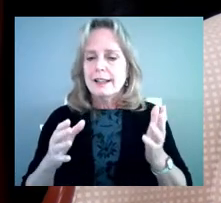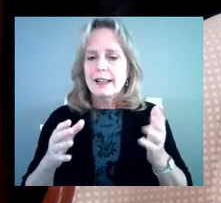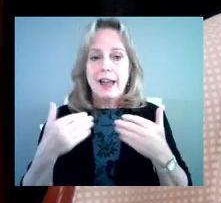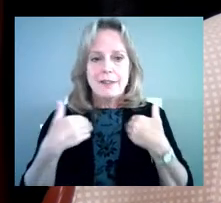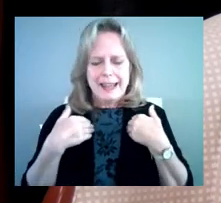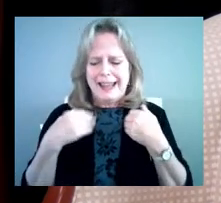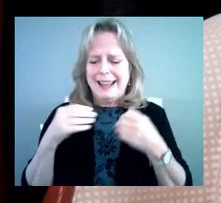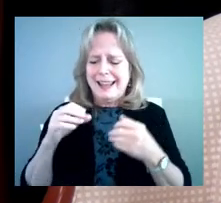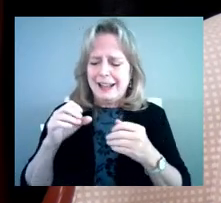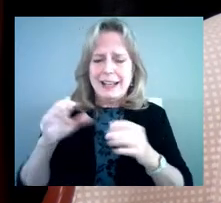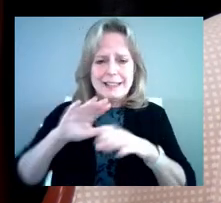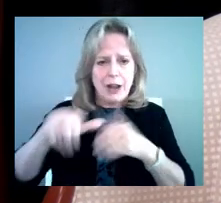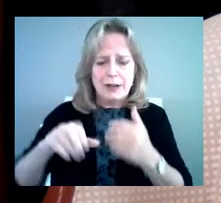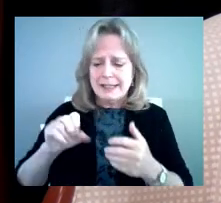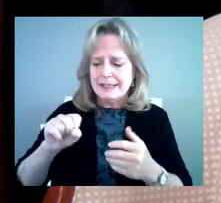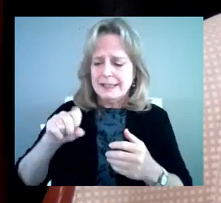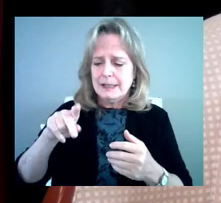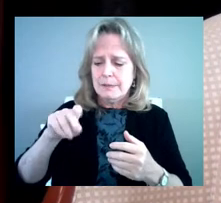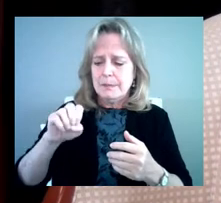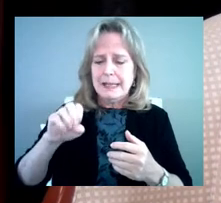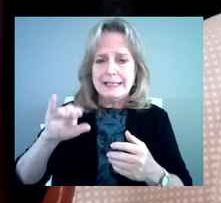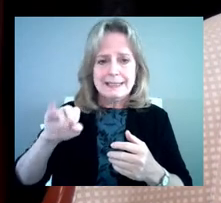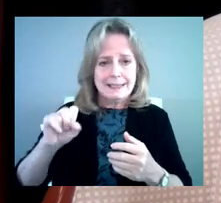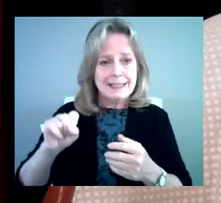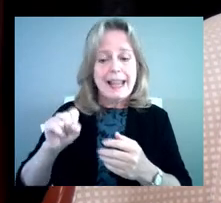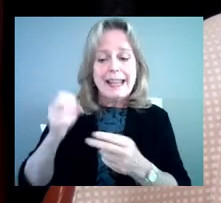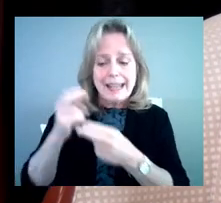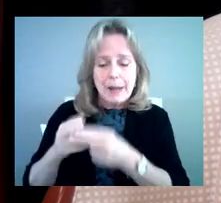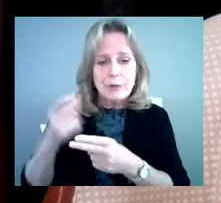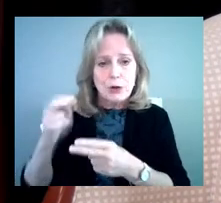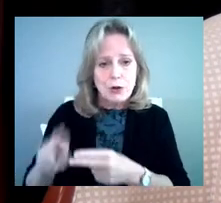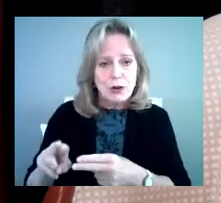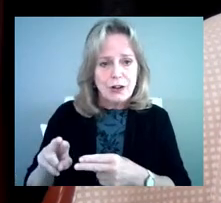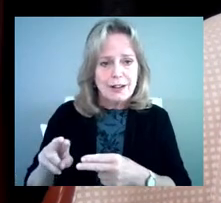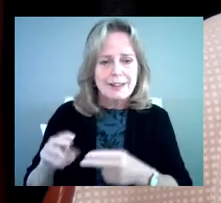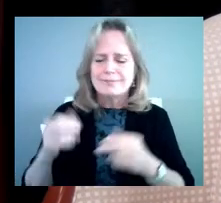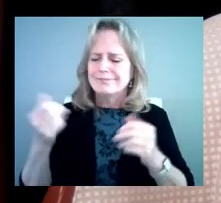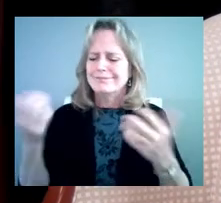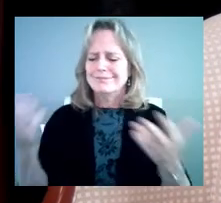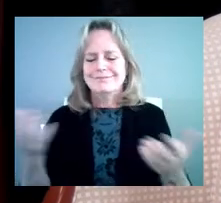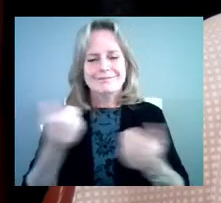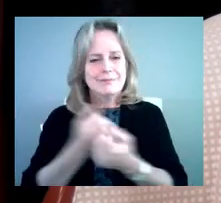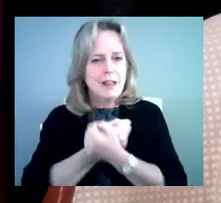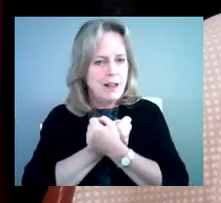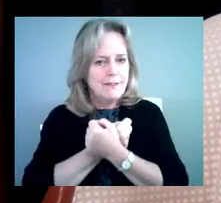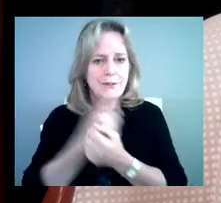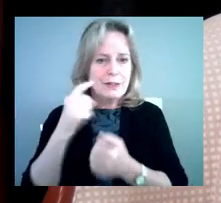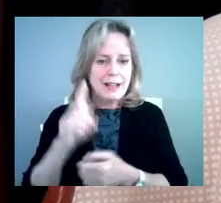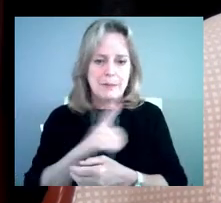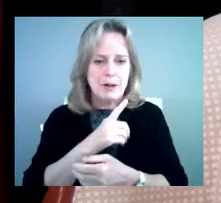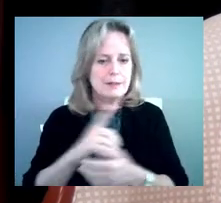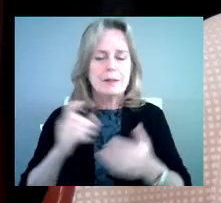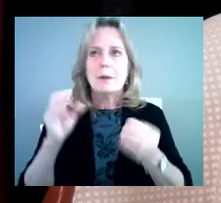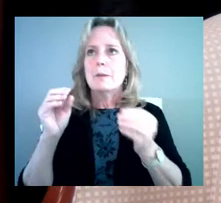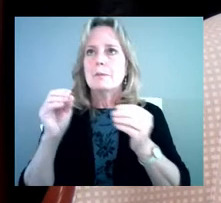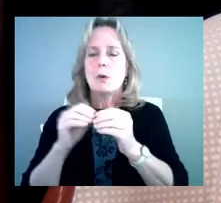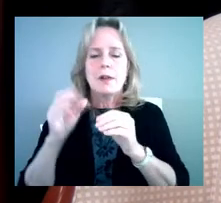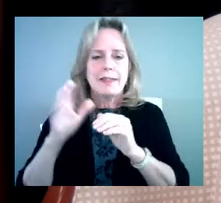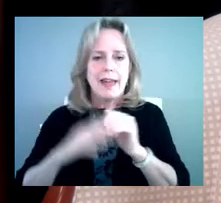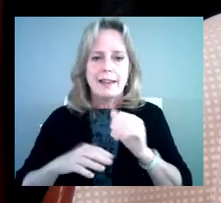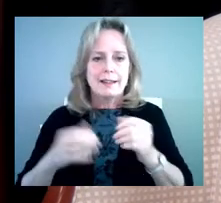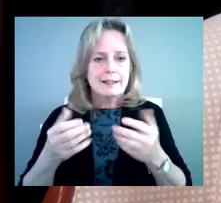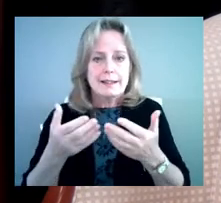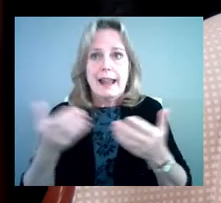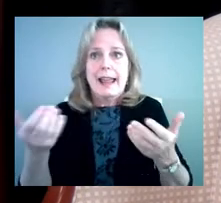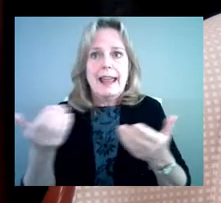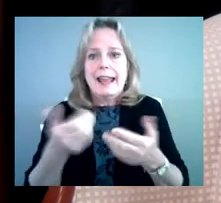a species named for her. The love for Dolly Parton is beyond anything that can be measured by